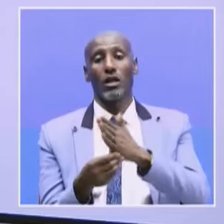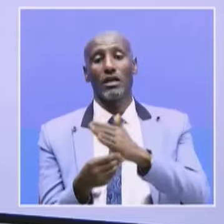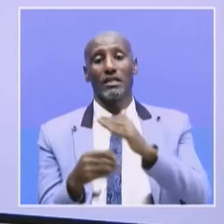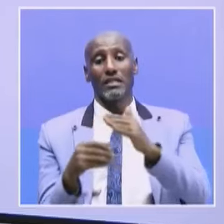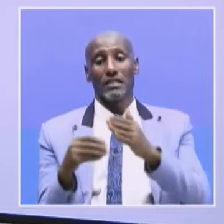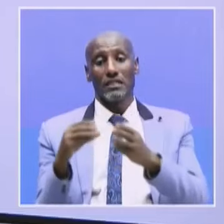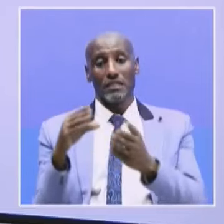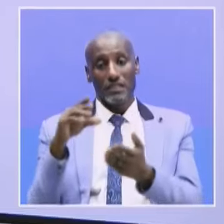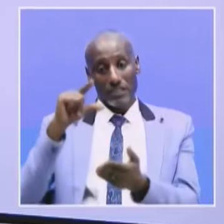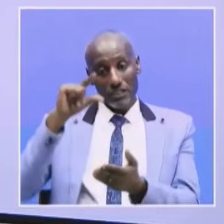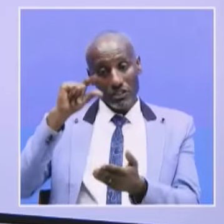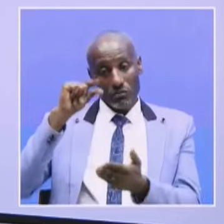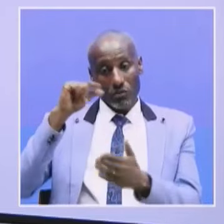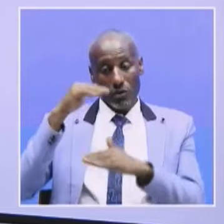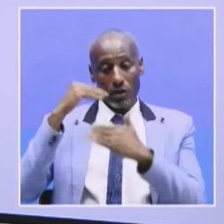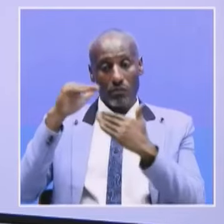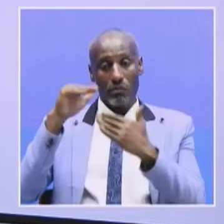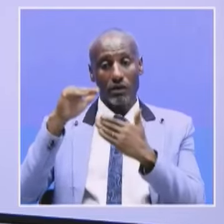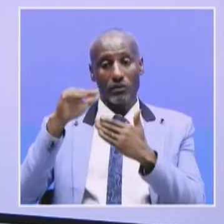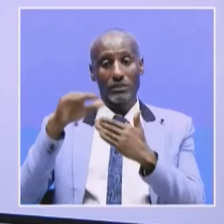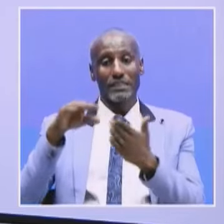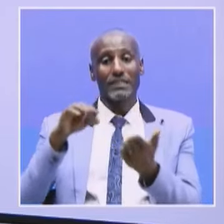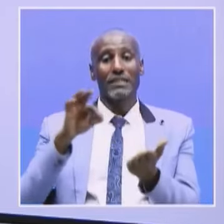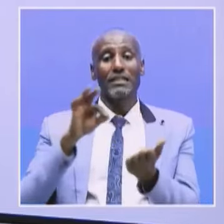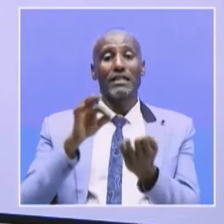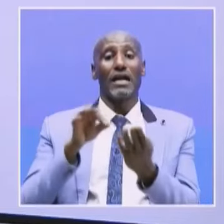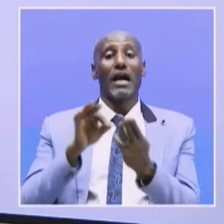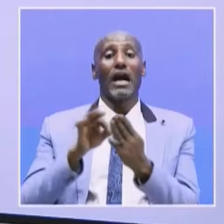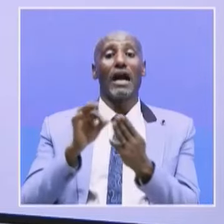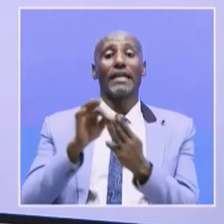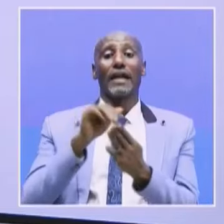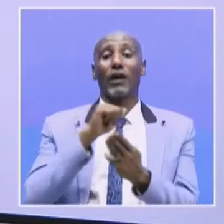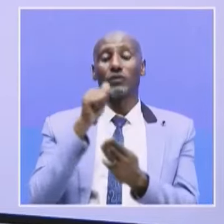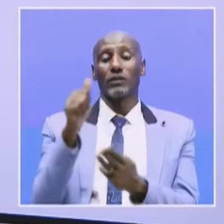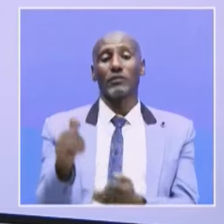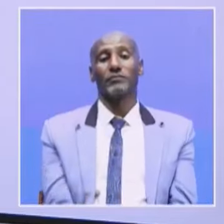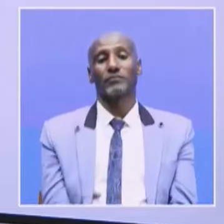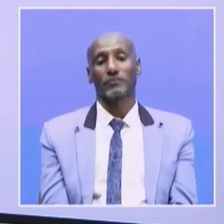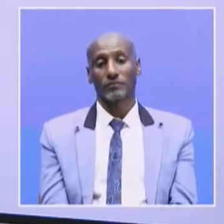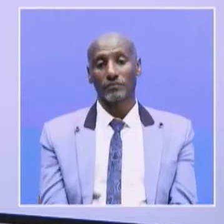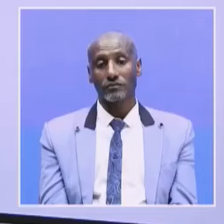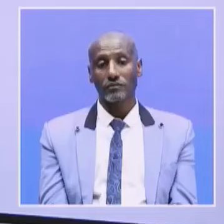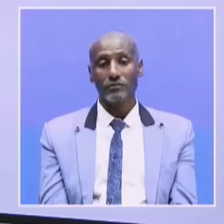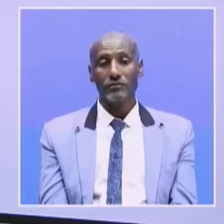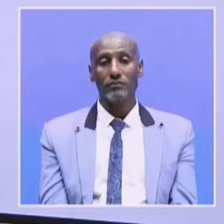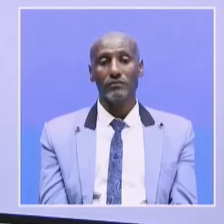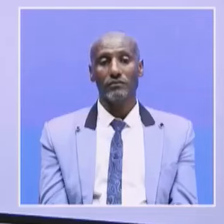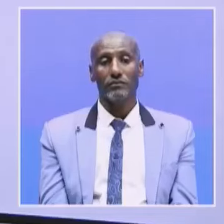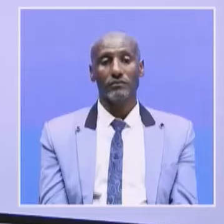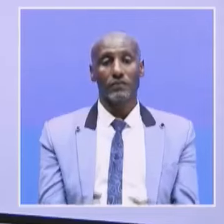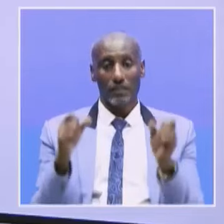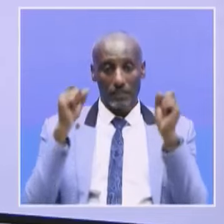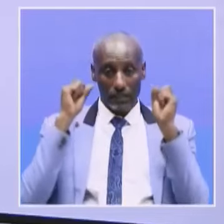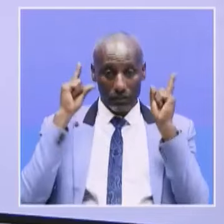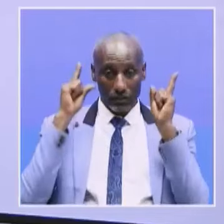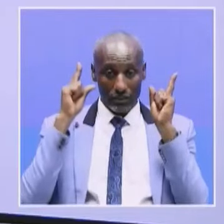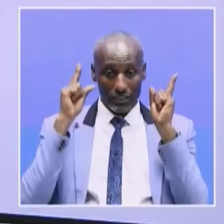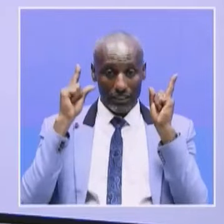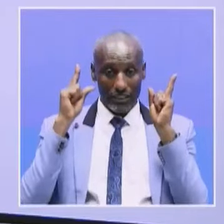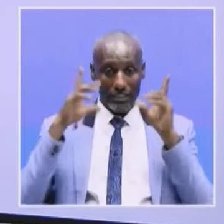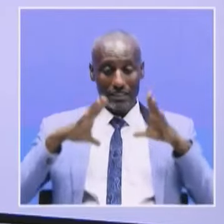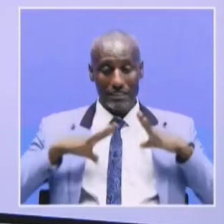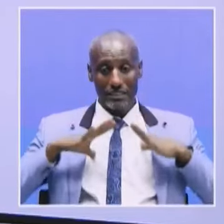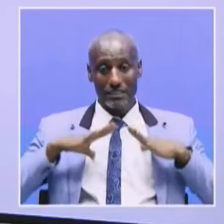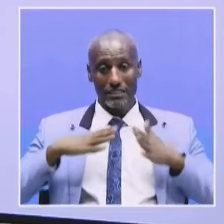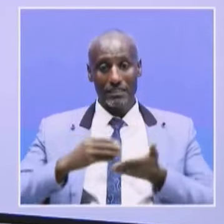small amount. Here is an example of both of them. I hope students, you all are understand and enjoy the lesson. Stay with